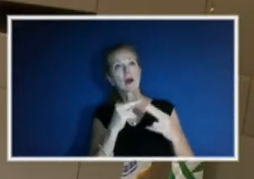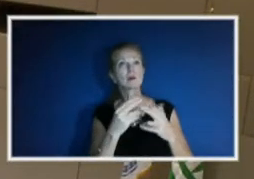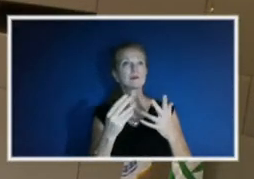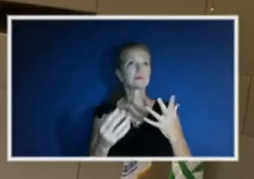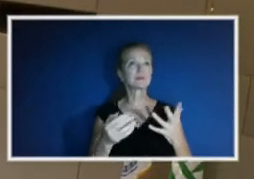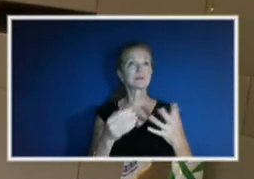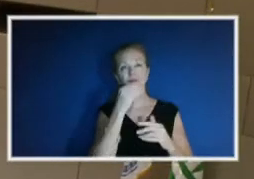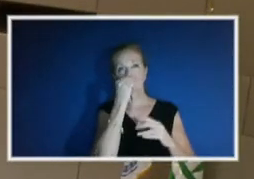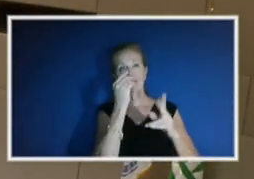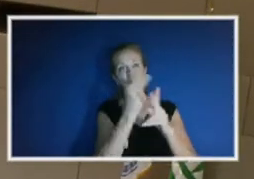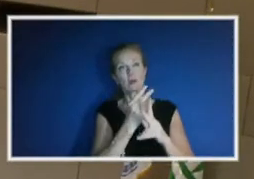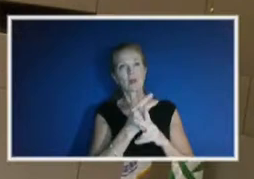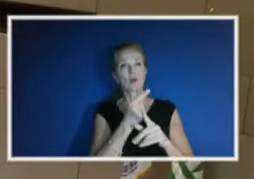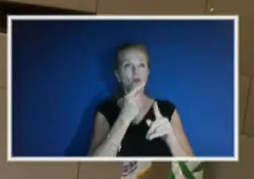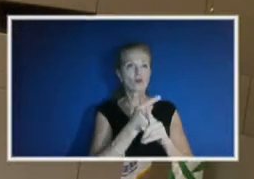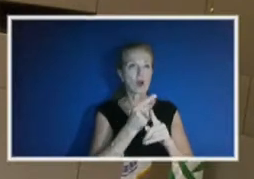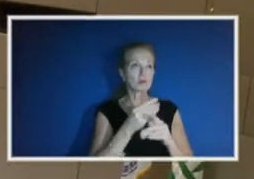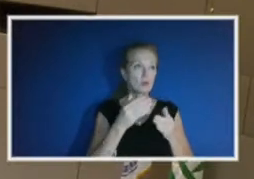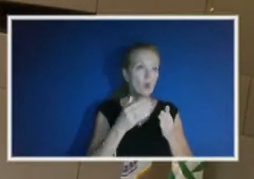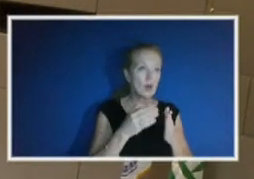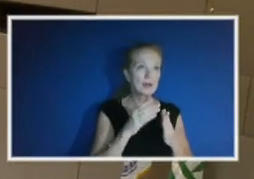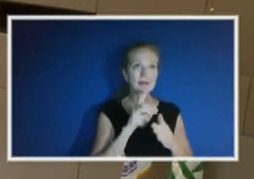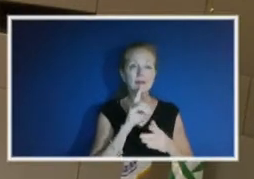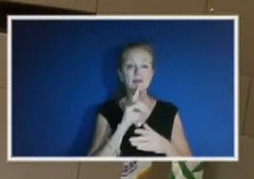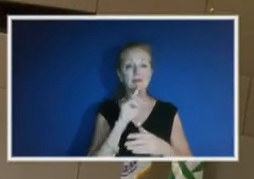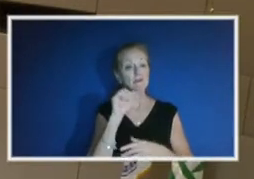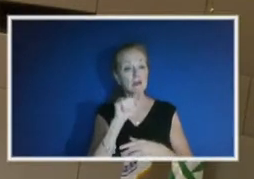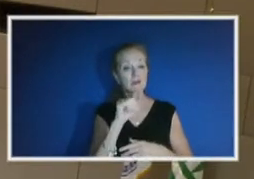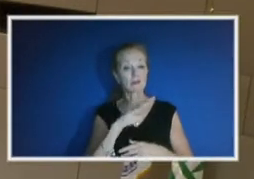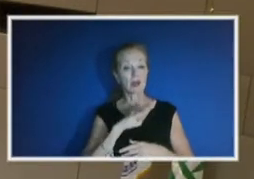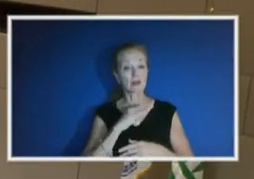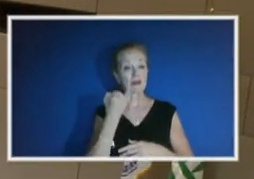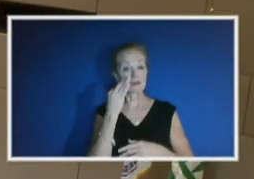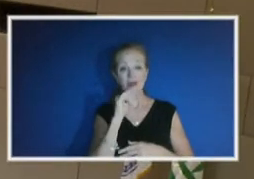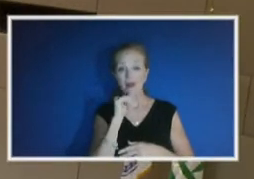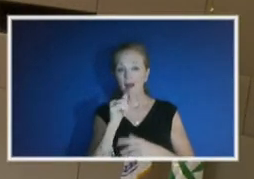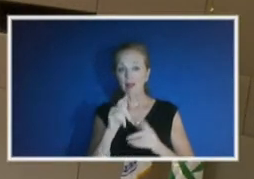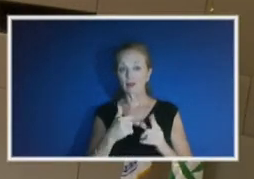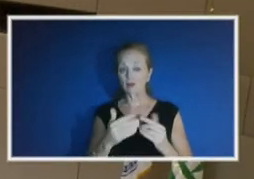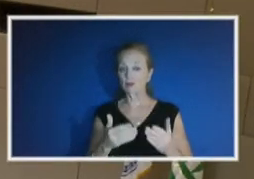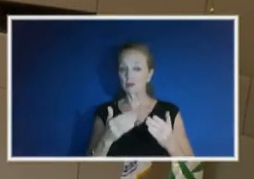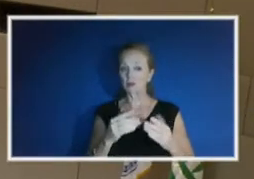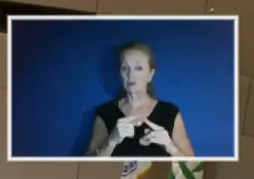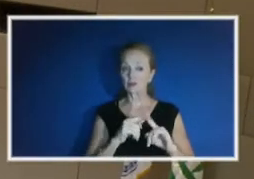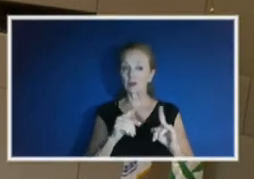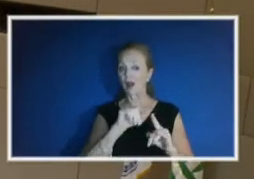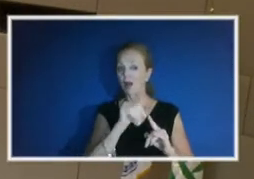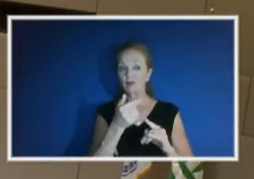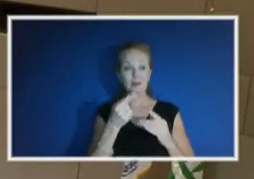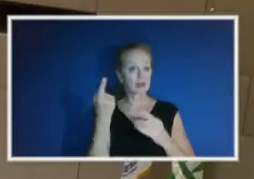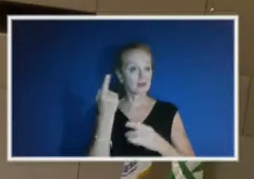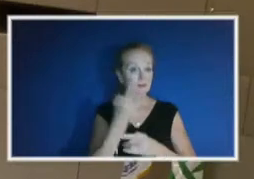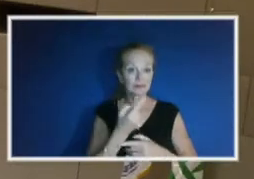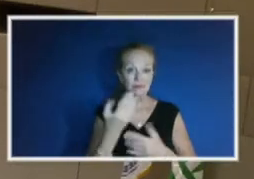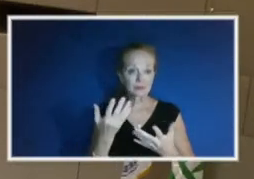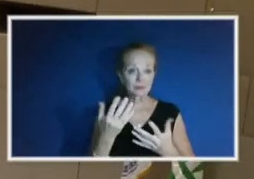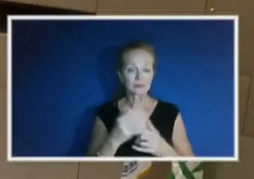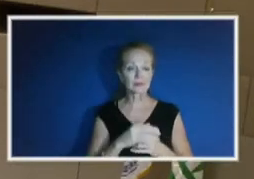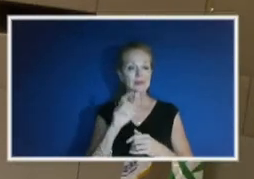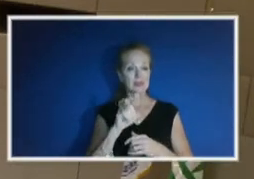right direction is, so be it. If not, we can always make a motion to defer to a further date. That's